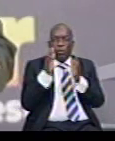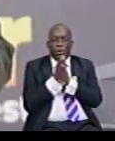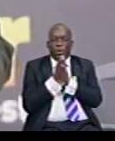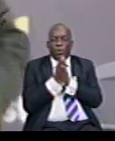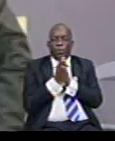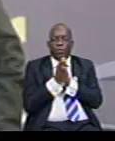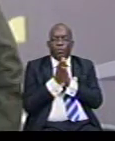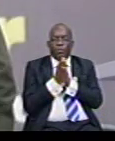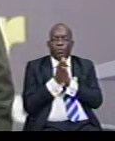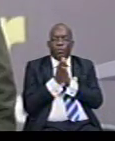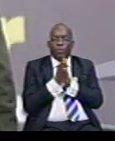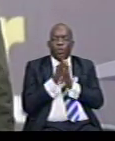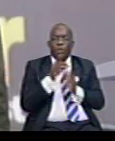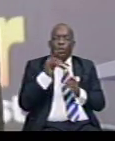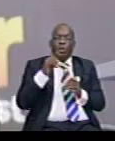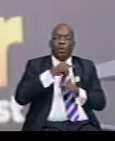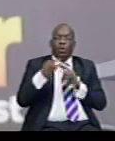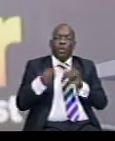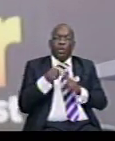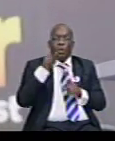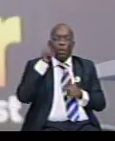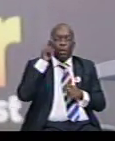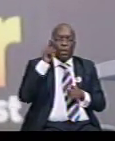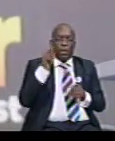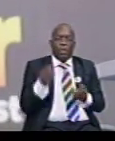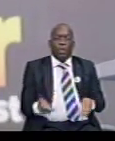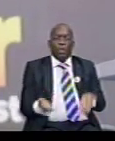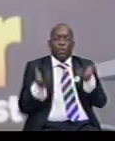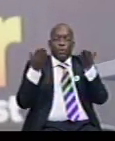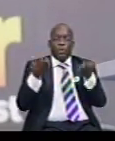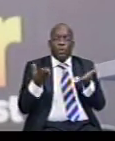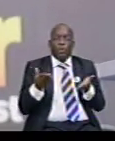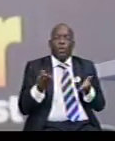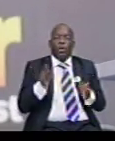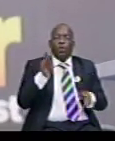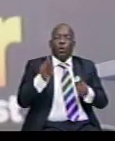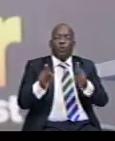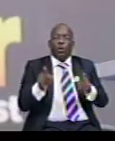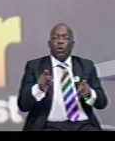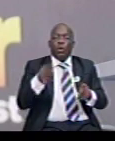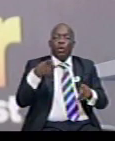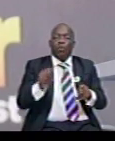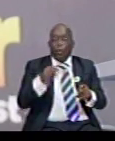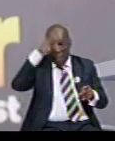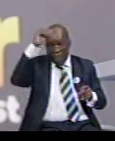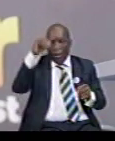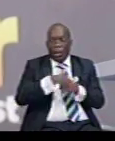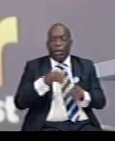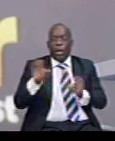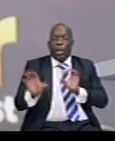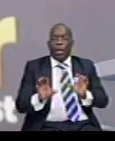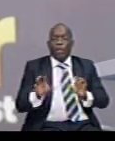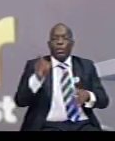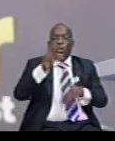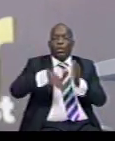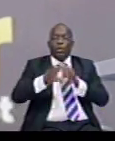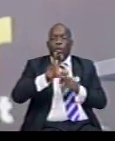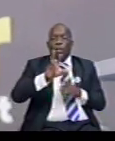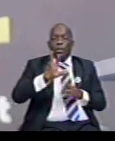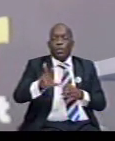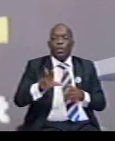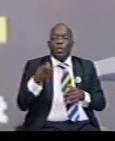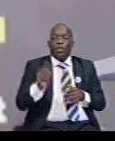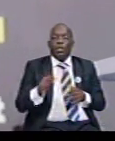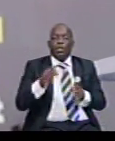God answered. When he lifted up the man in Acts chapter 3, the bone received strength.